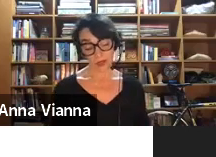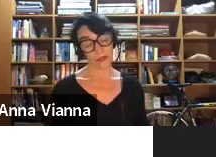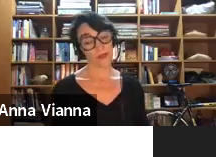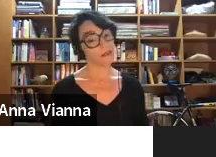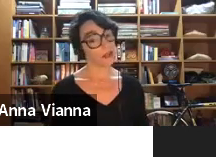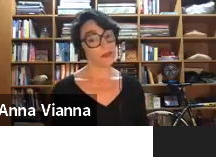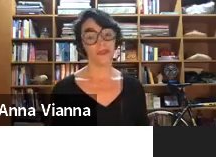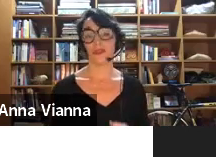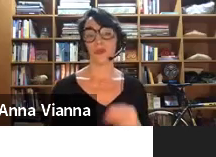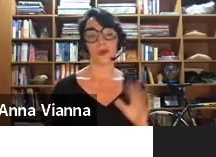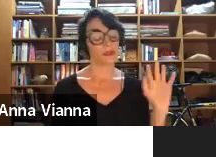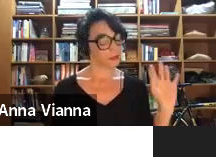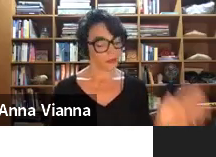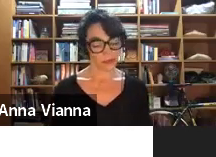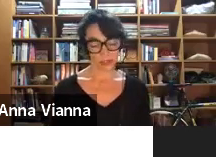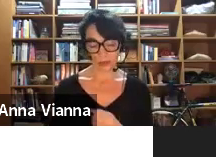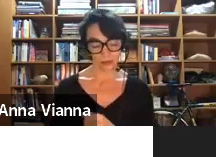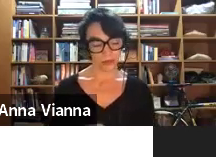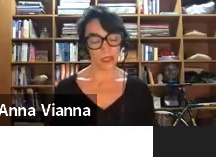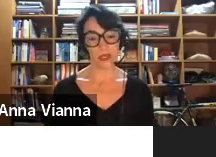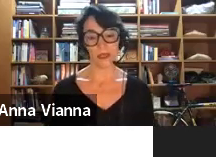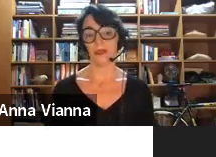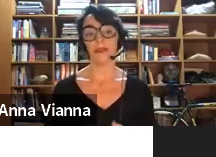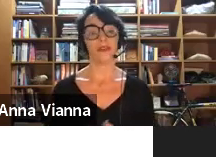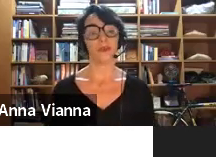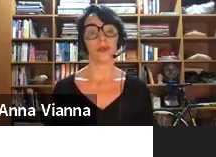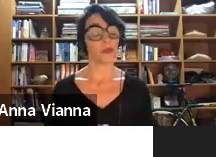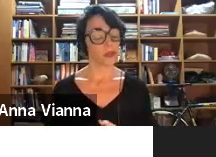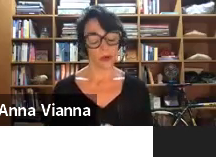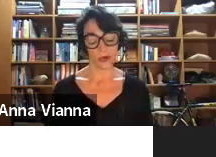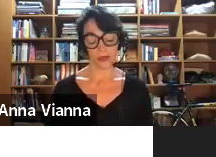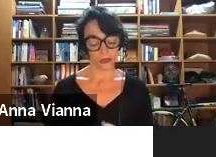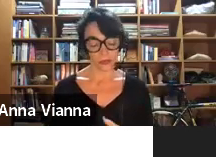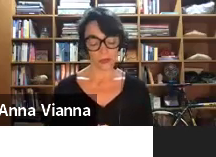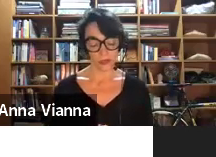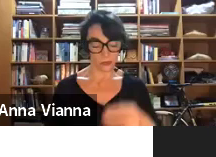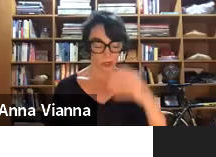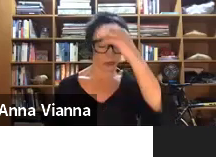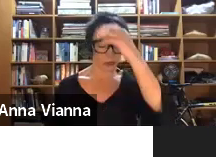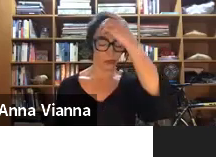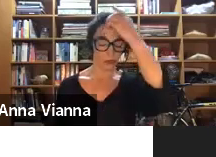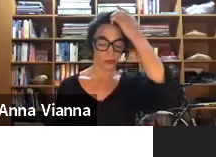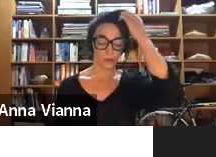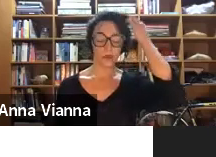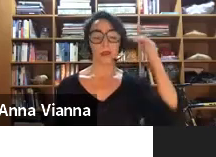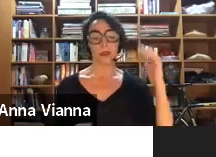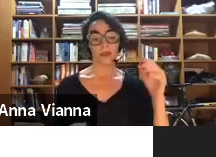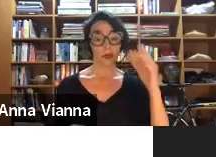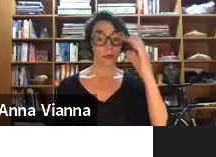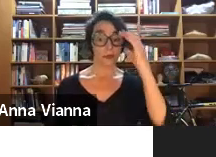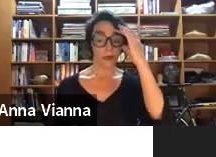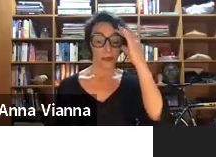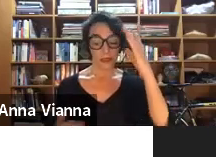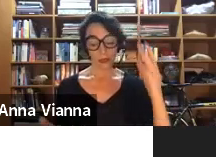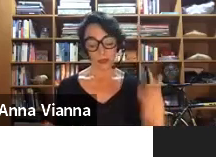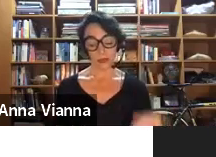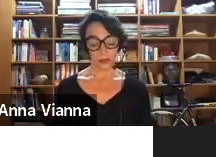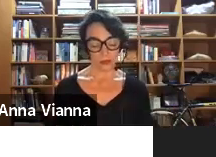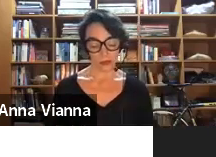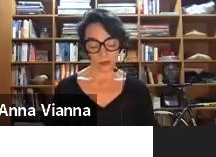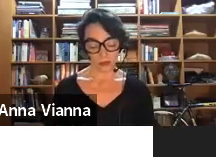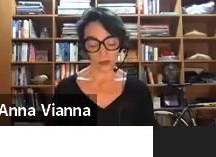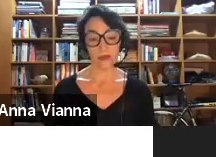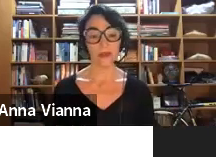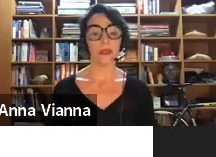in 2007, she worked until the end. She worked very hard and she was really a wonderful interpreter. So that same year